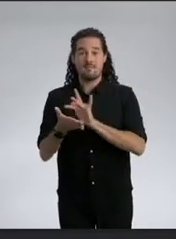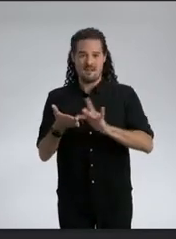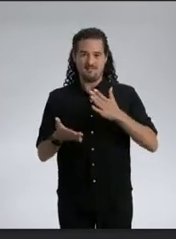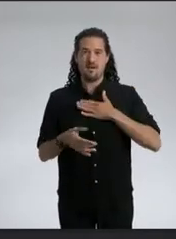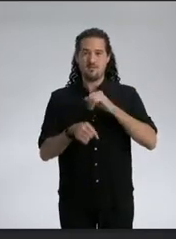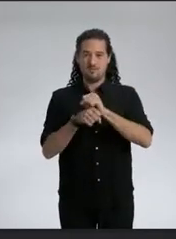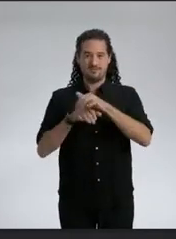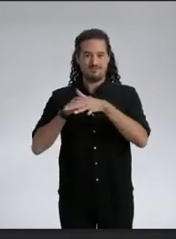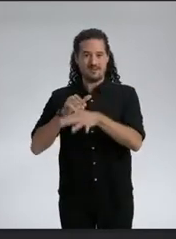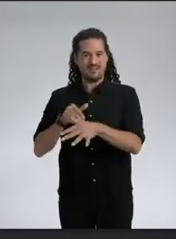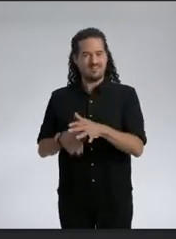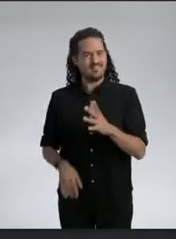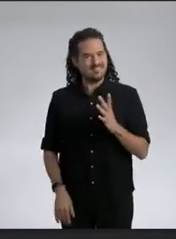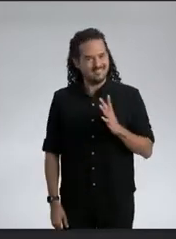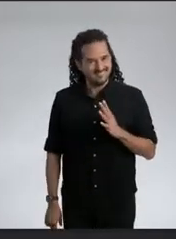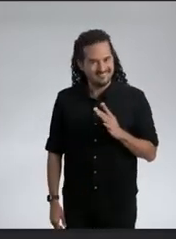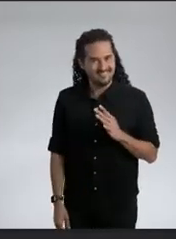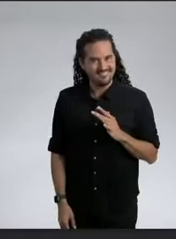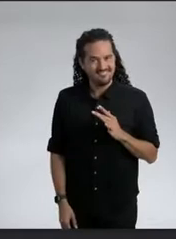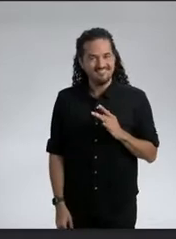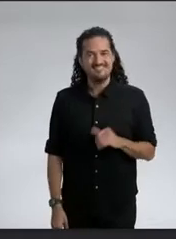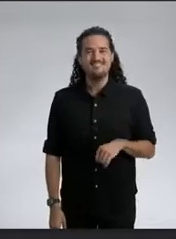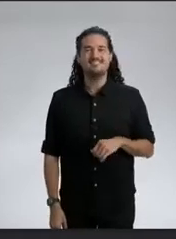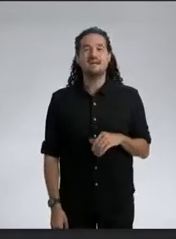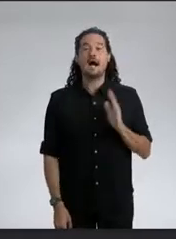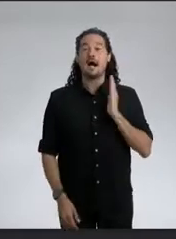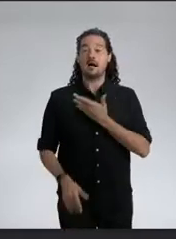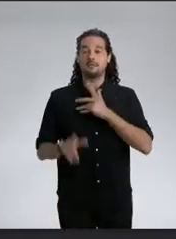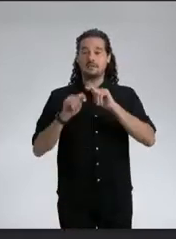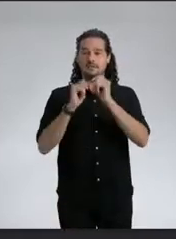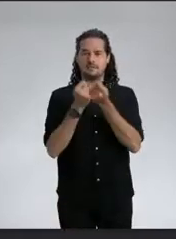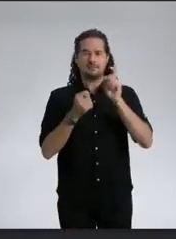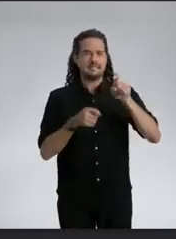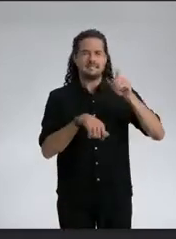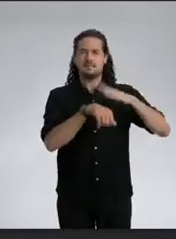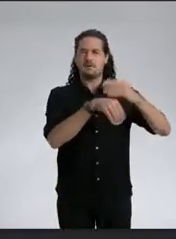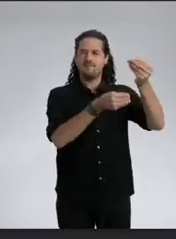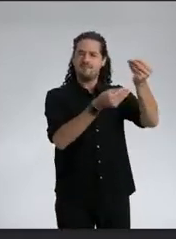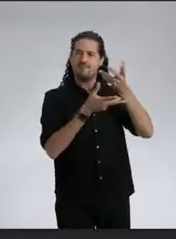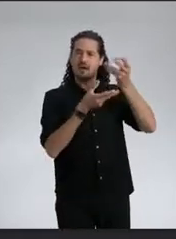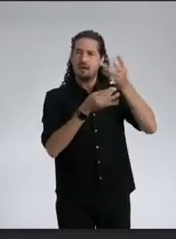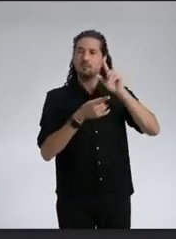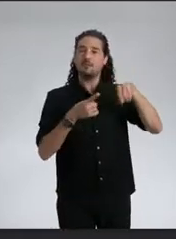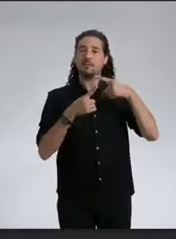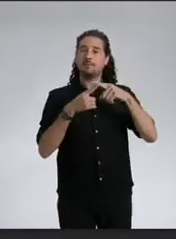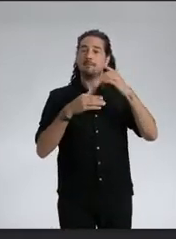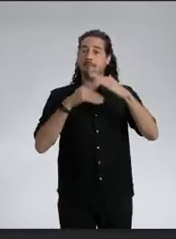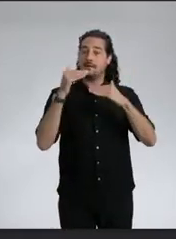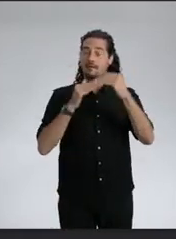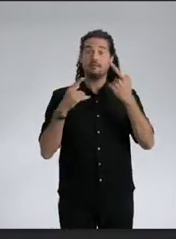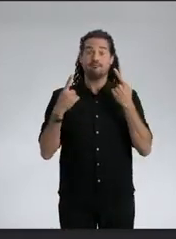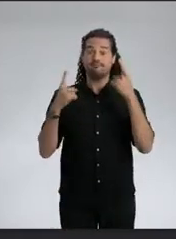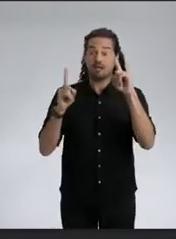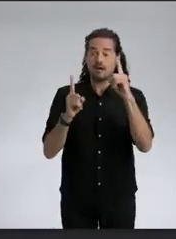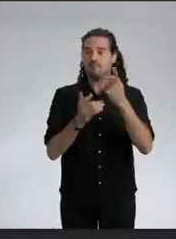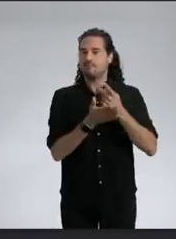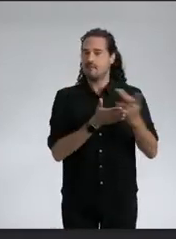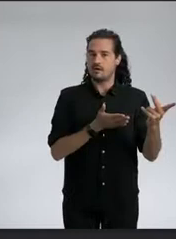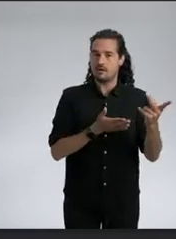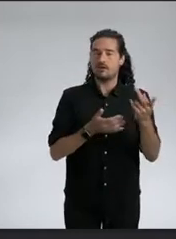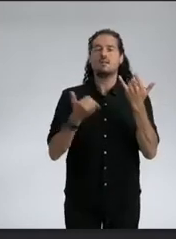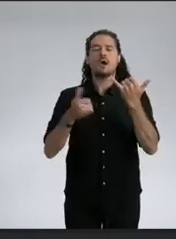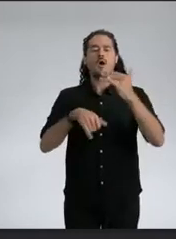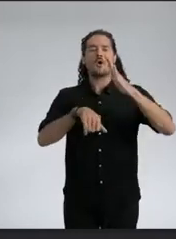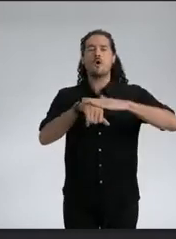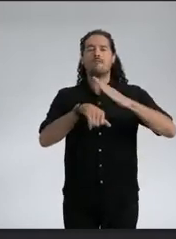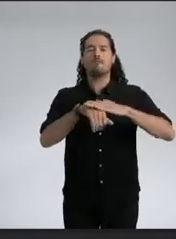neat. Our team also needs to be notified when a build succeeds or fails, so I'll add a notify post action and add our